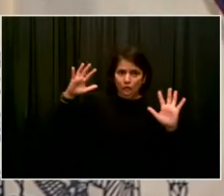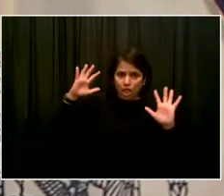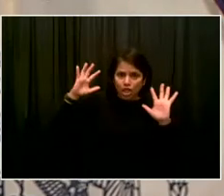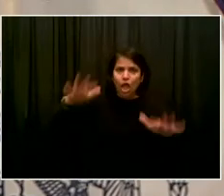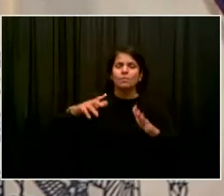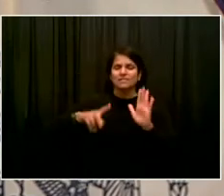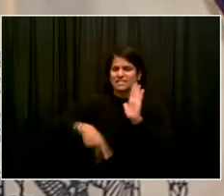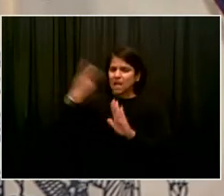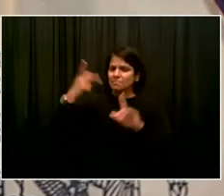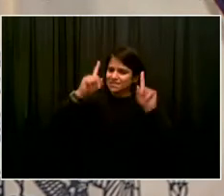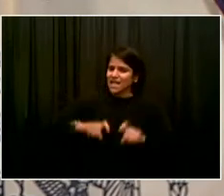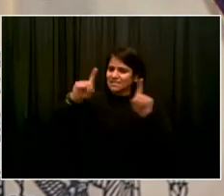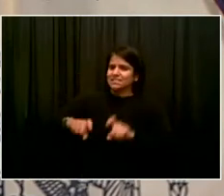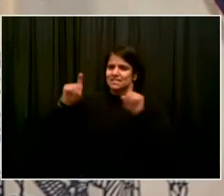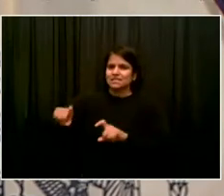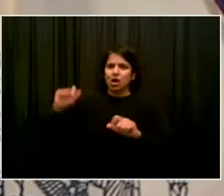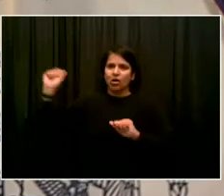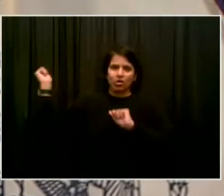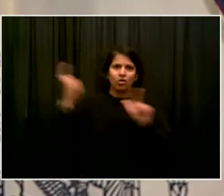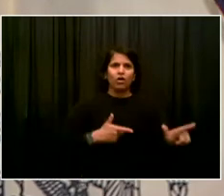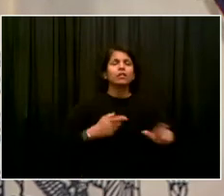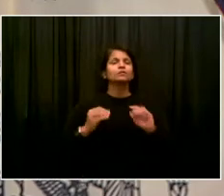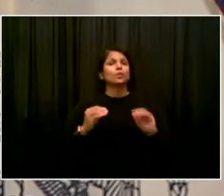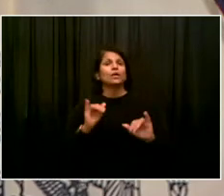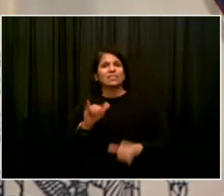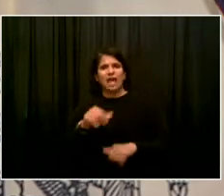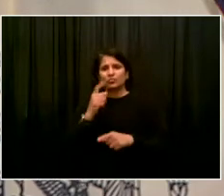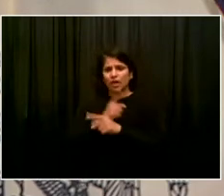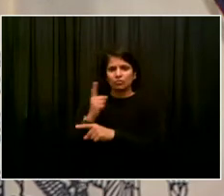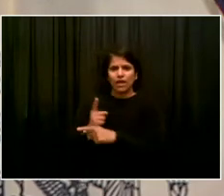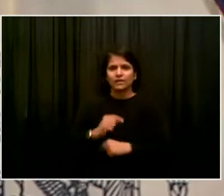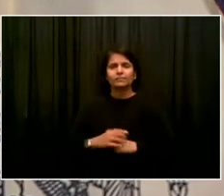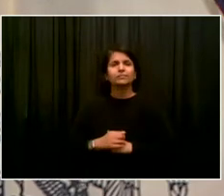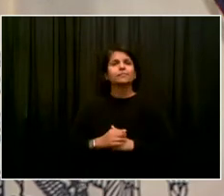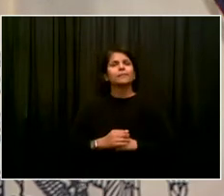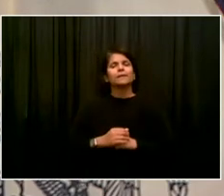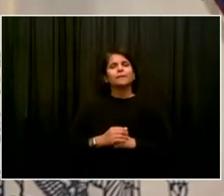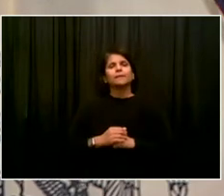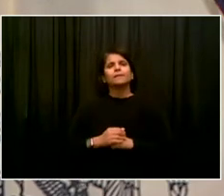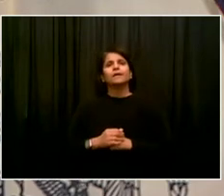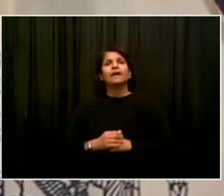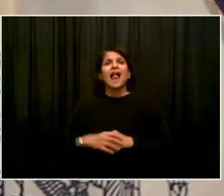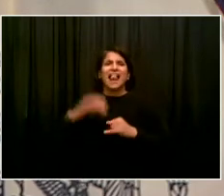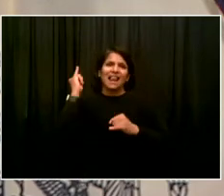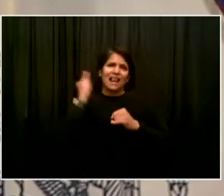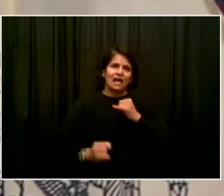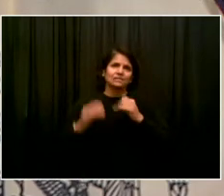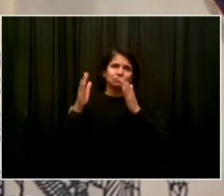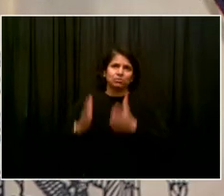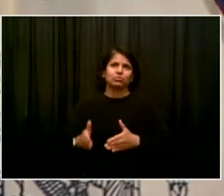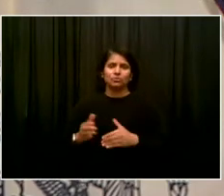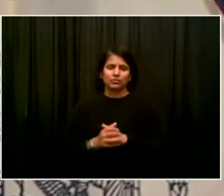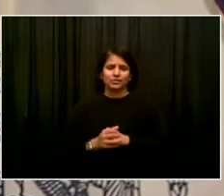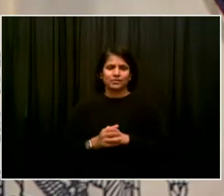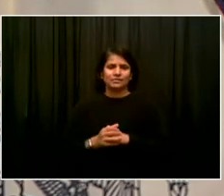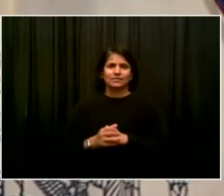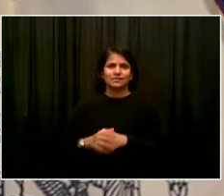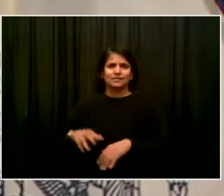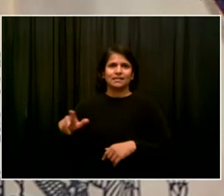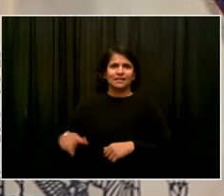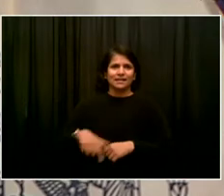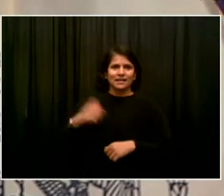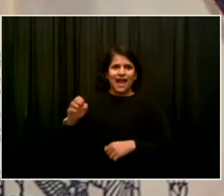saying it right? Right, sir. Okay, great. Thank you. Our last question for today goes to Erin from Politico.